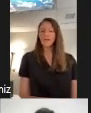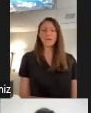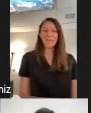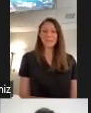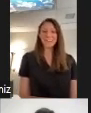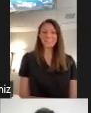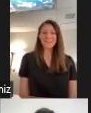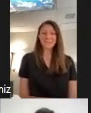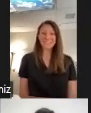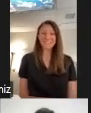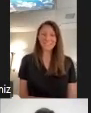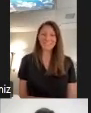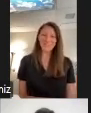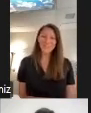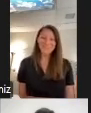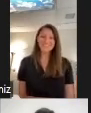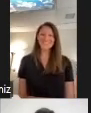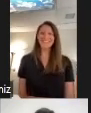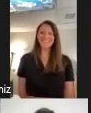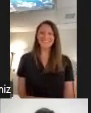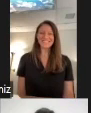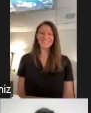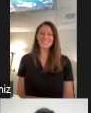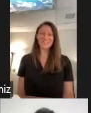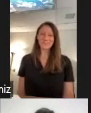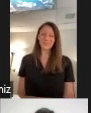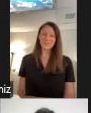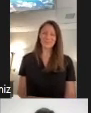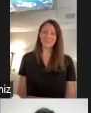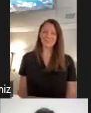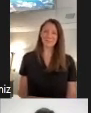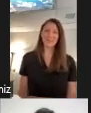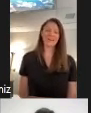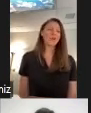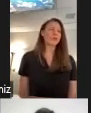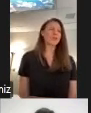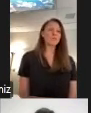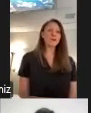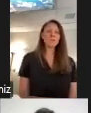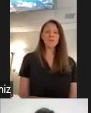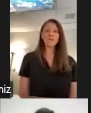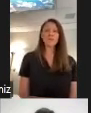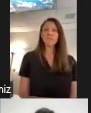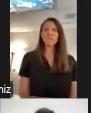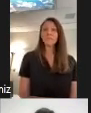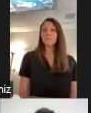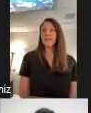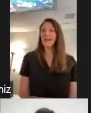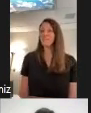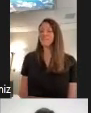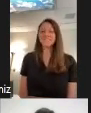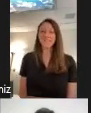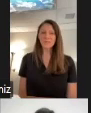fruits. But maybe his special interests are fruits. And so that takes a lot of self-control for him to leave those behind. Or you could work on working memory